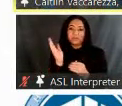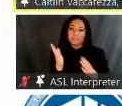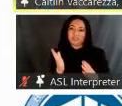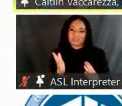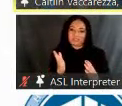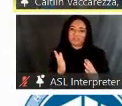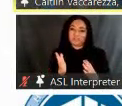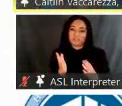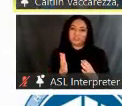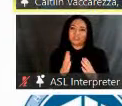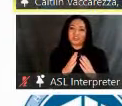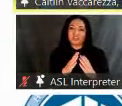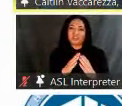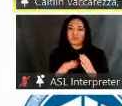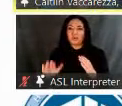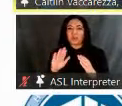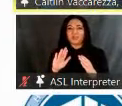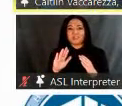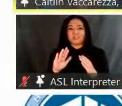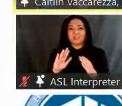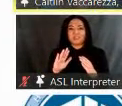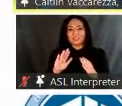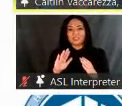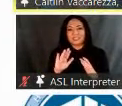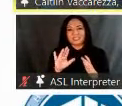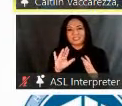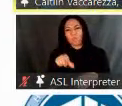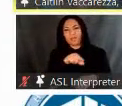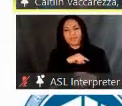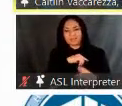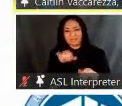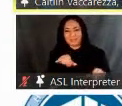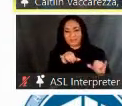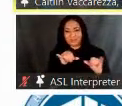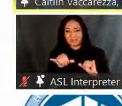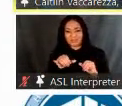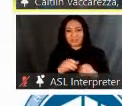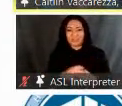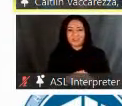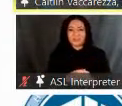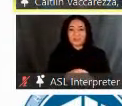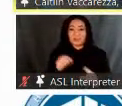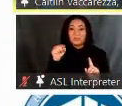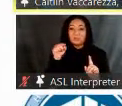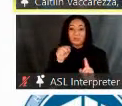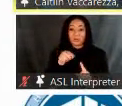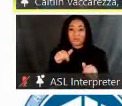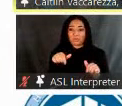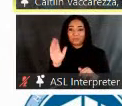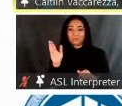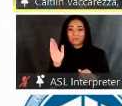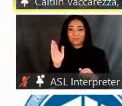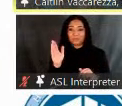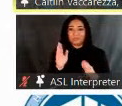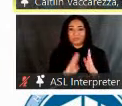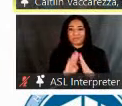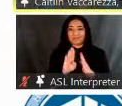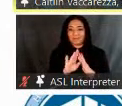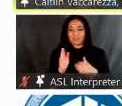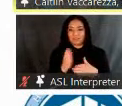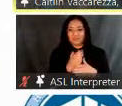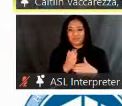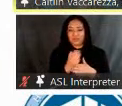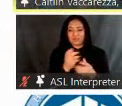across settings and practices. The goal of this presentation is to build a shared understanding of standards across